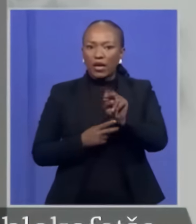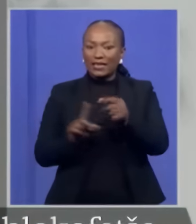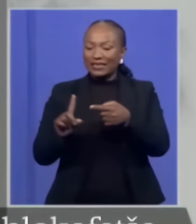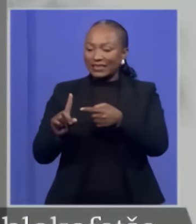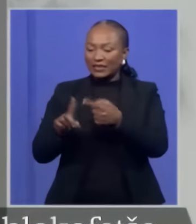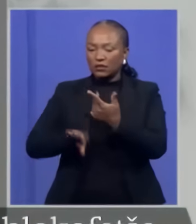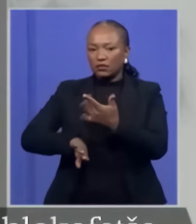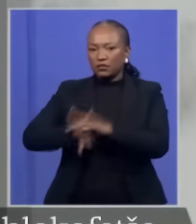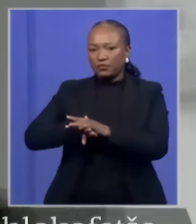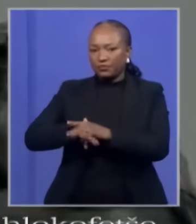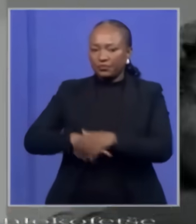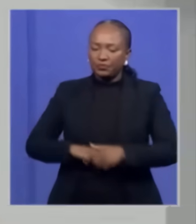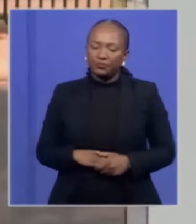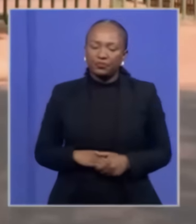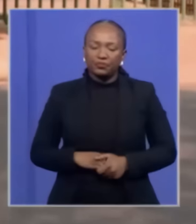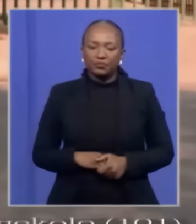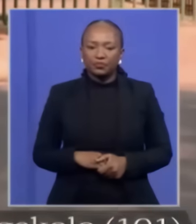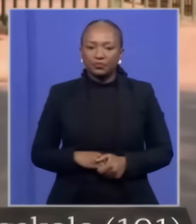hlokofetše.